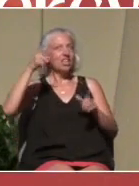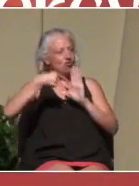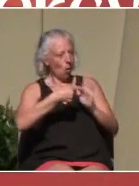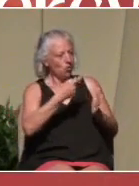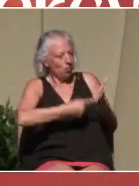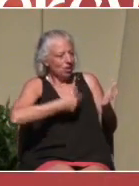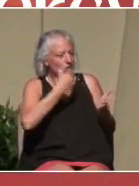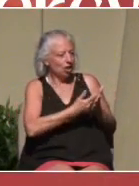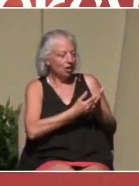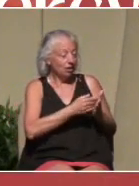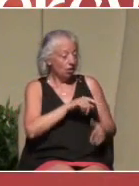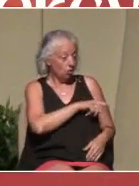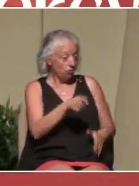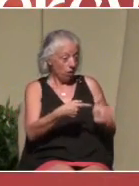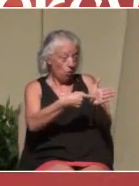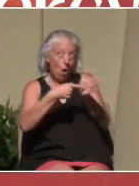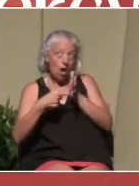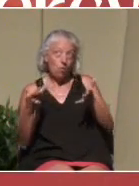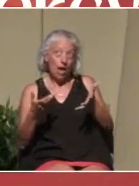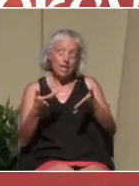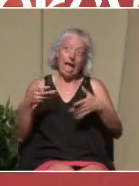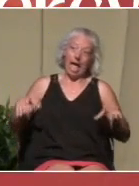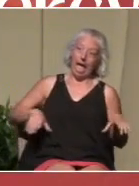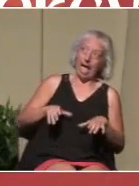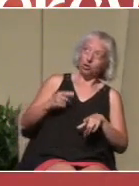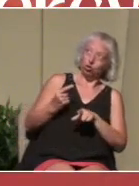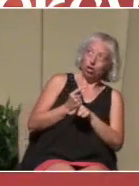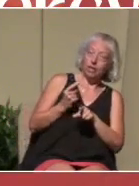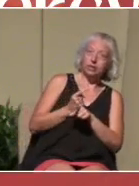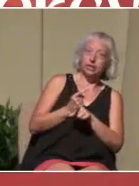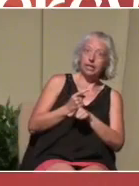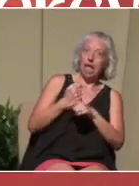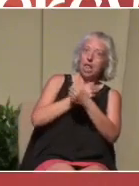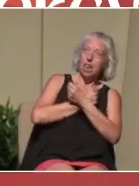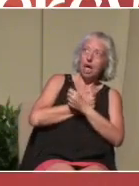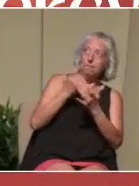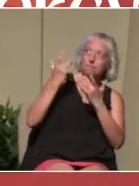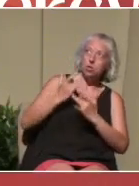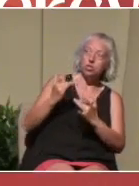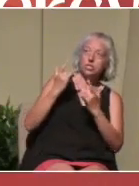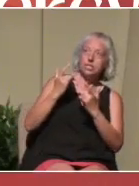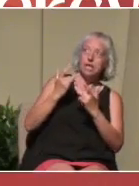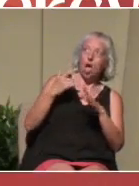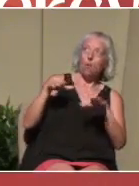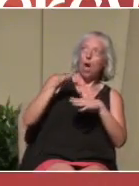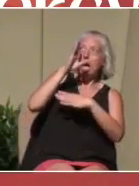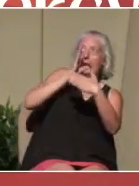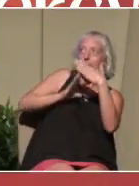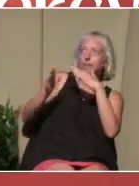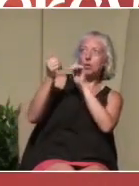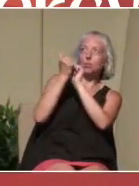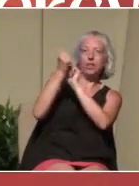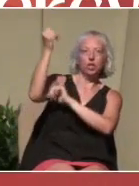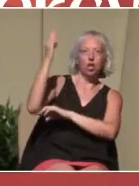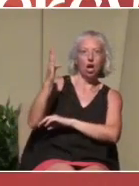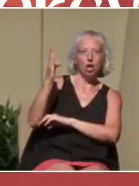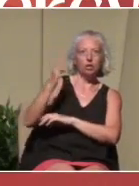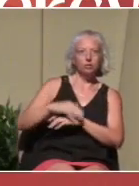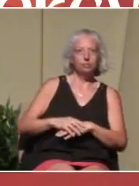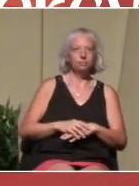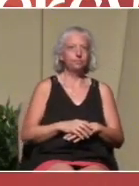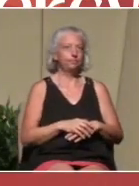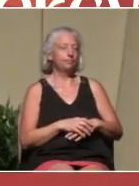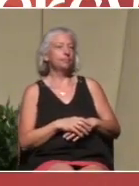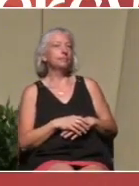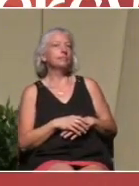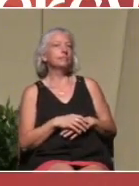the Lord require of you? To act justly and to love mercy and to walk humbly with your God." And we're looking at the second of those